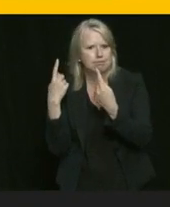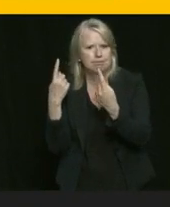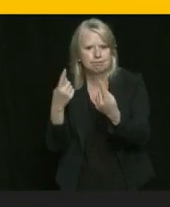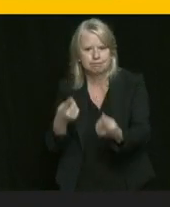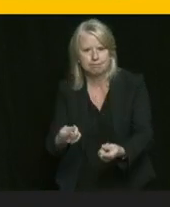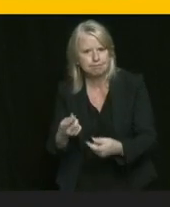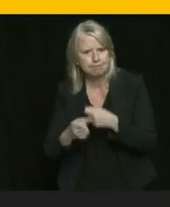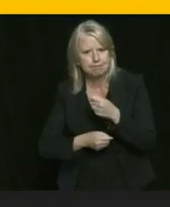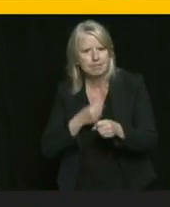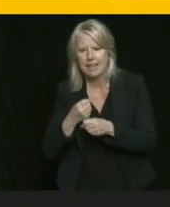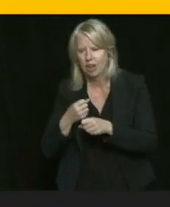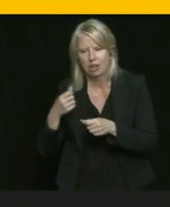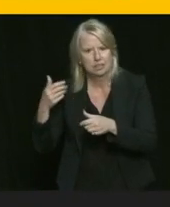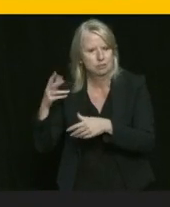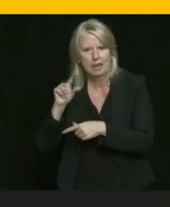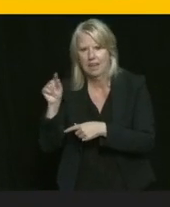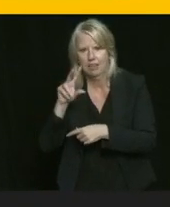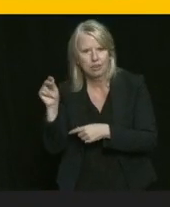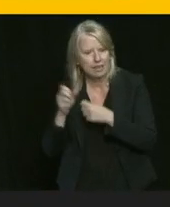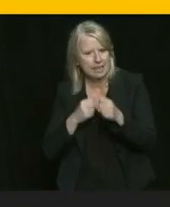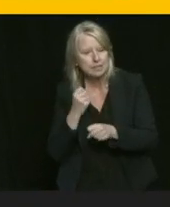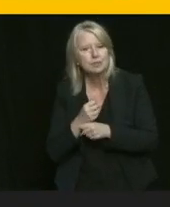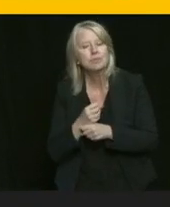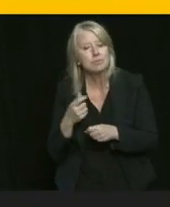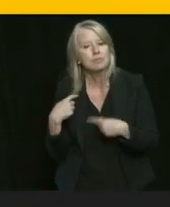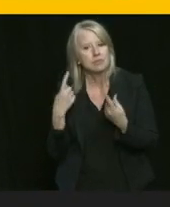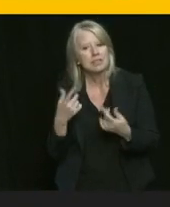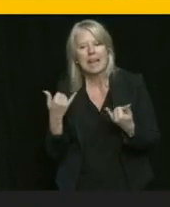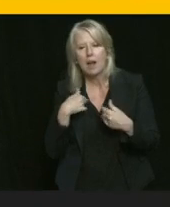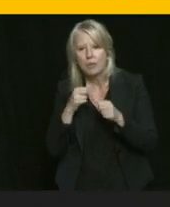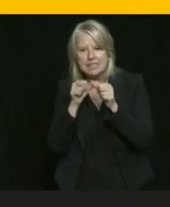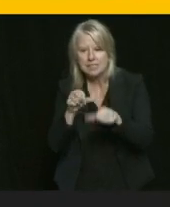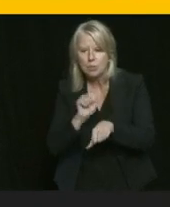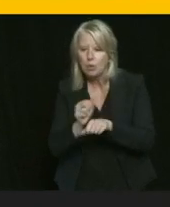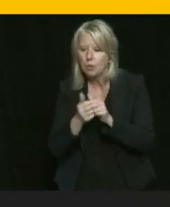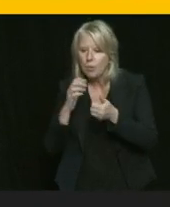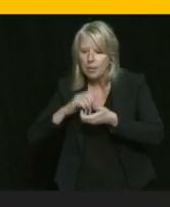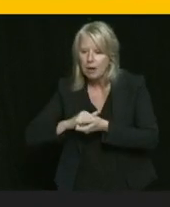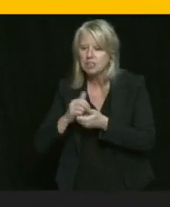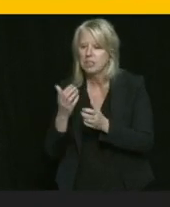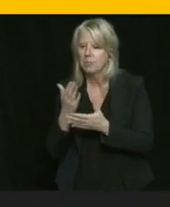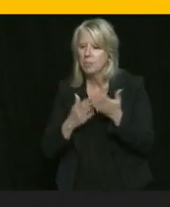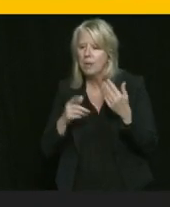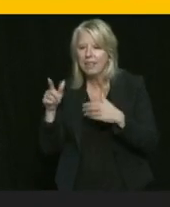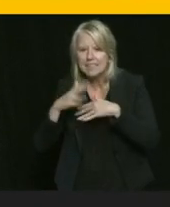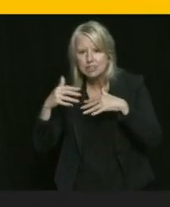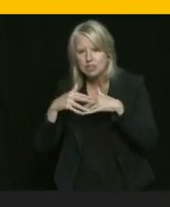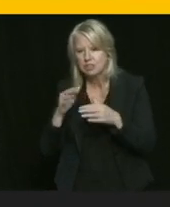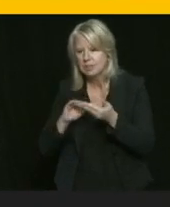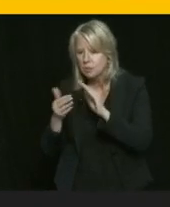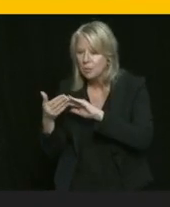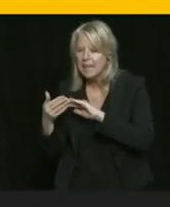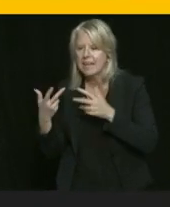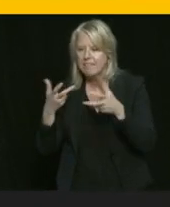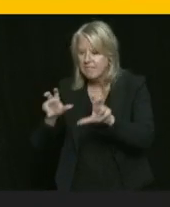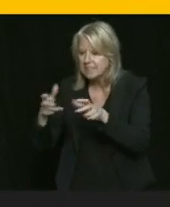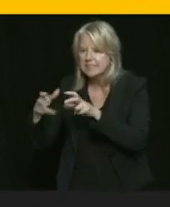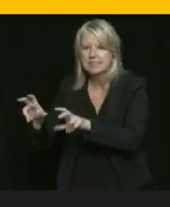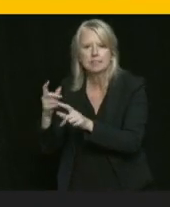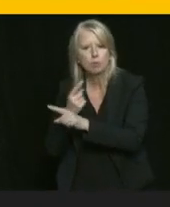years and decades. We will continue to work in partnership with Indigenous communities, make the investments necessary